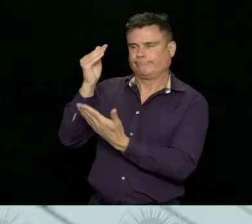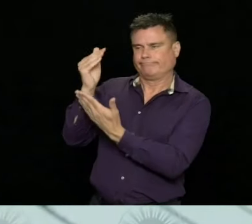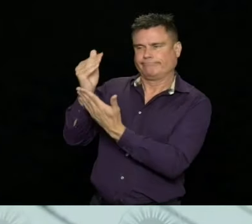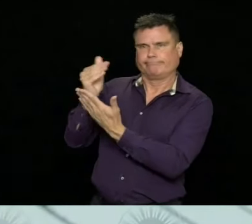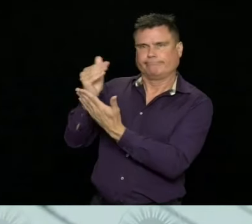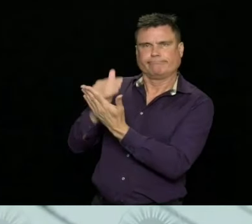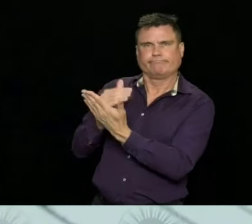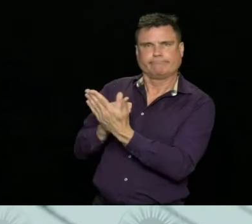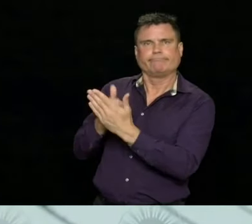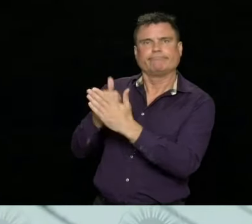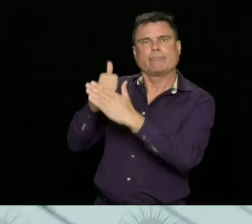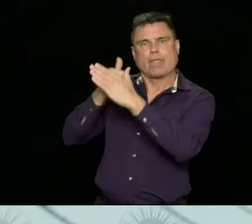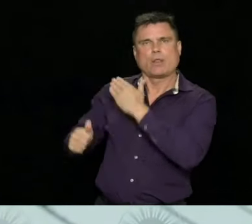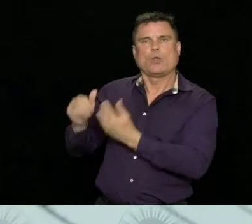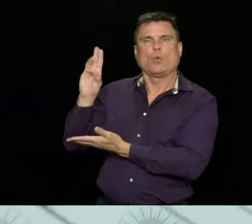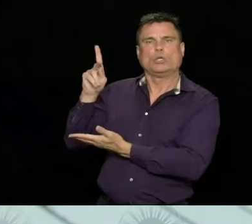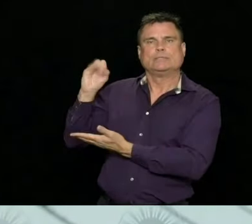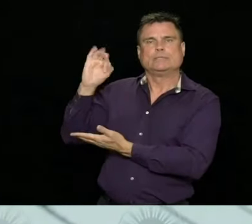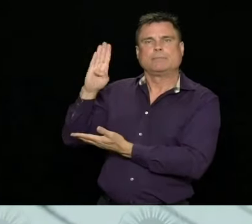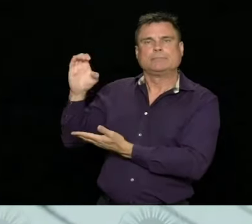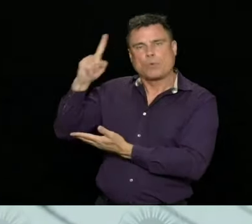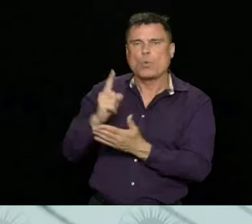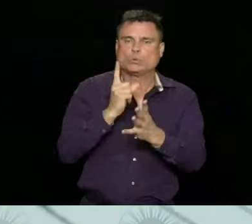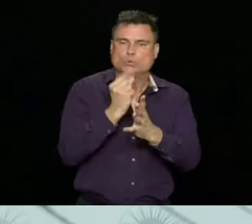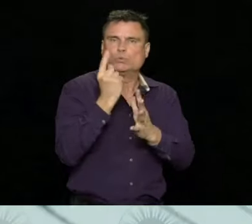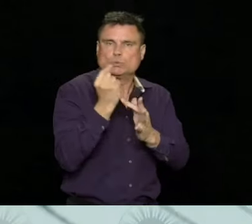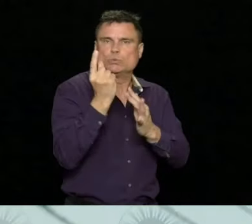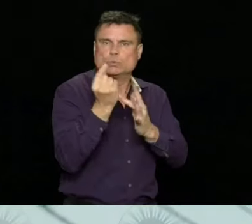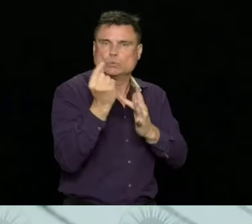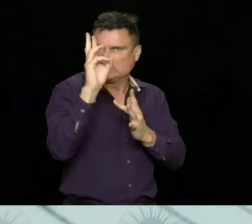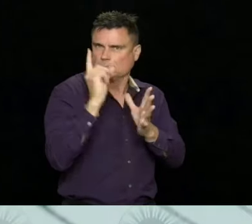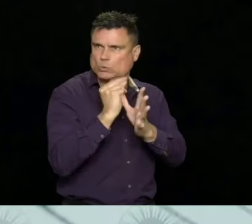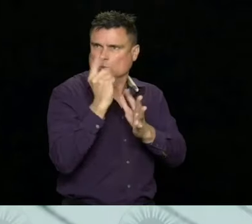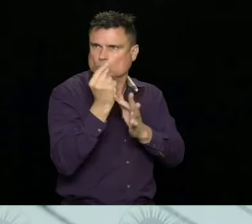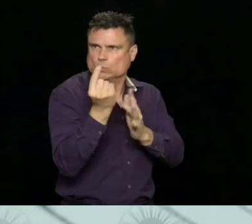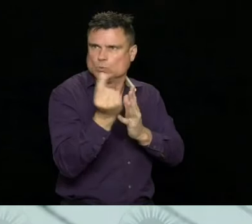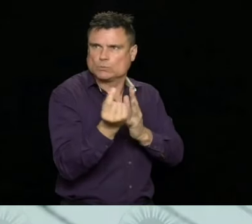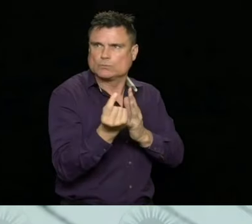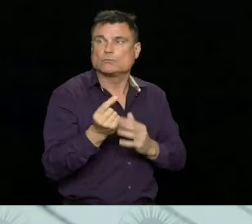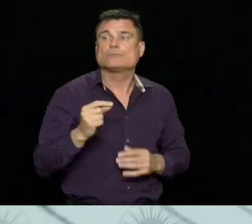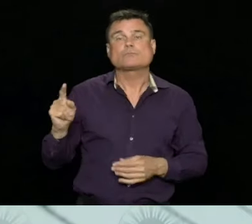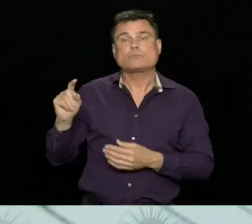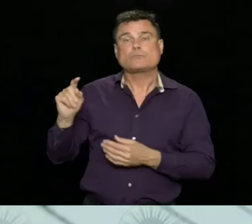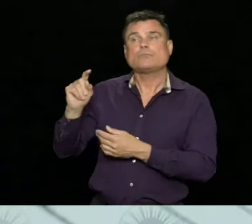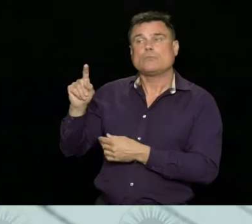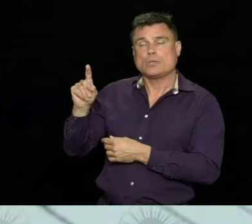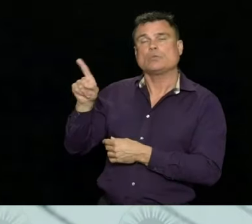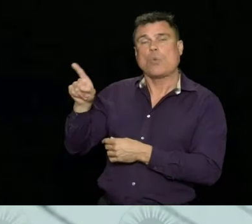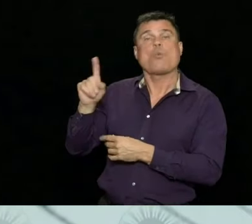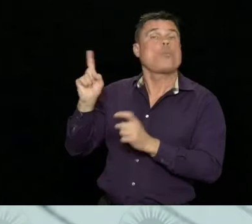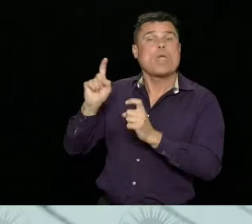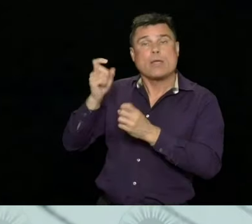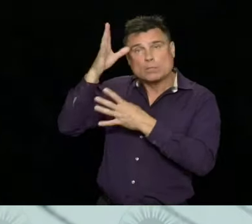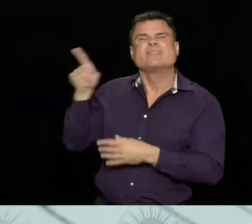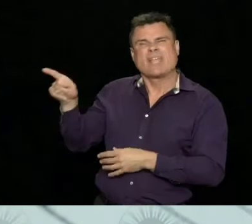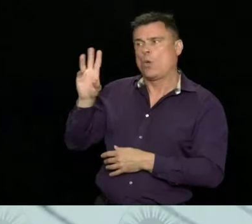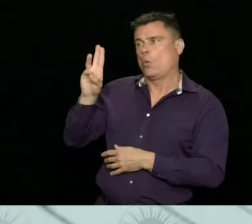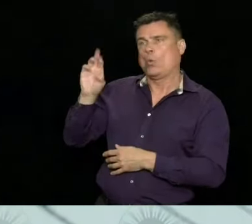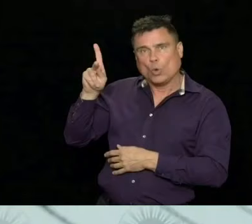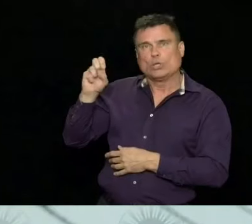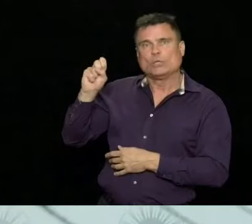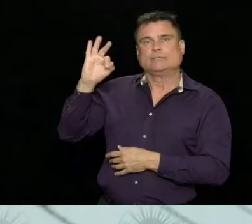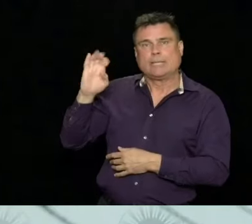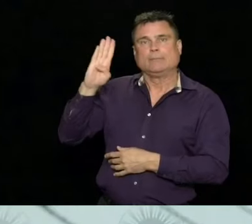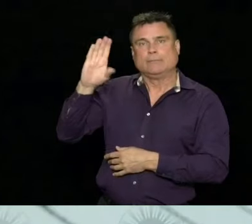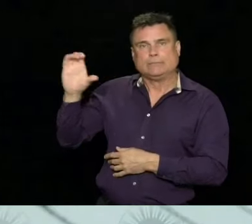website and build upon those guidelines. Go through those 6-stage restart program, and then if they